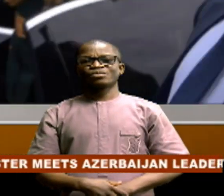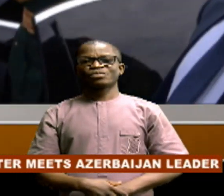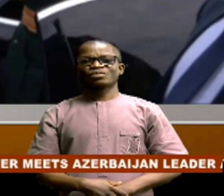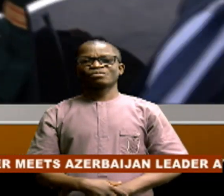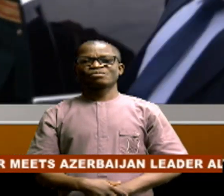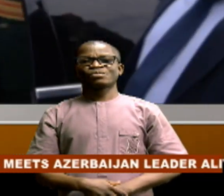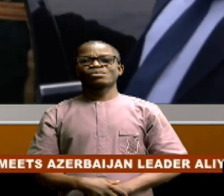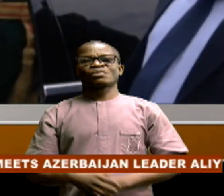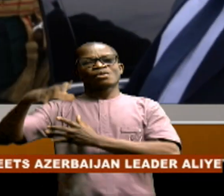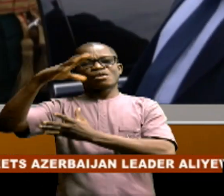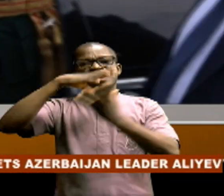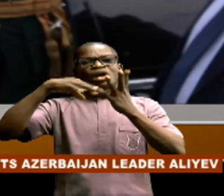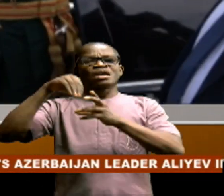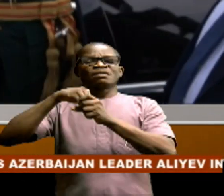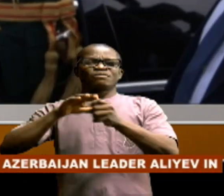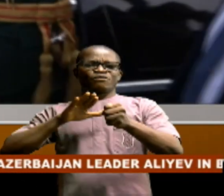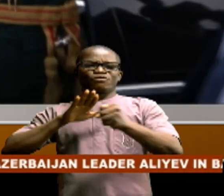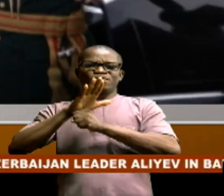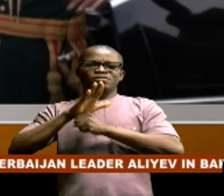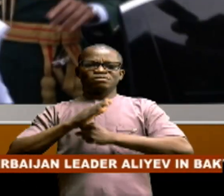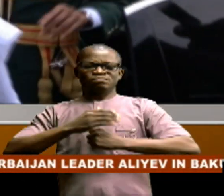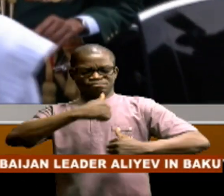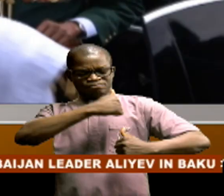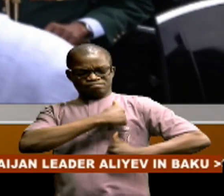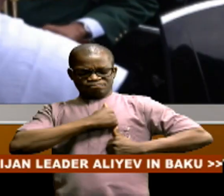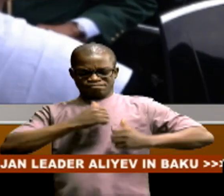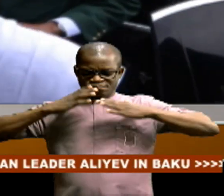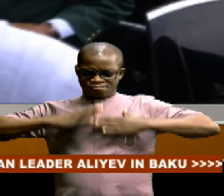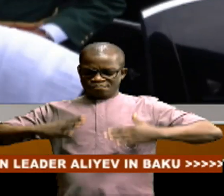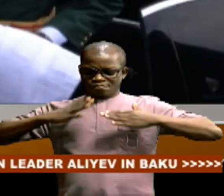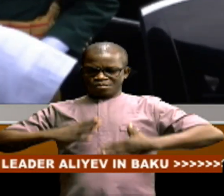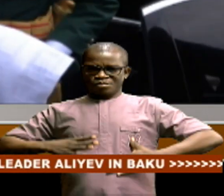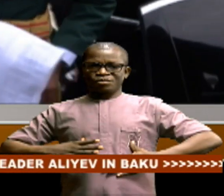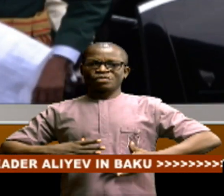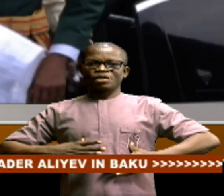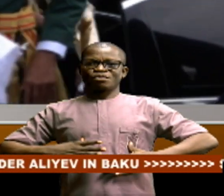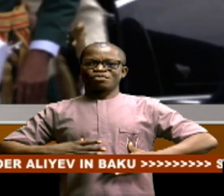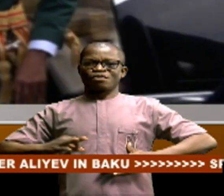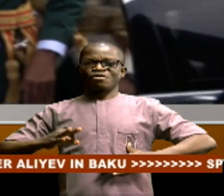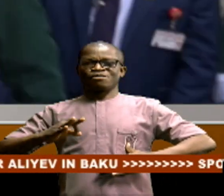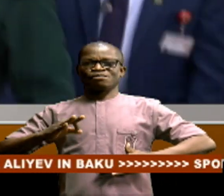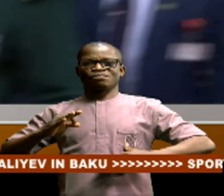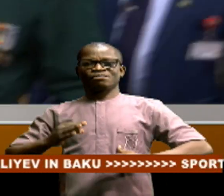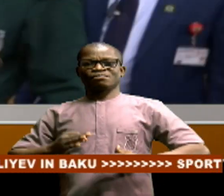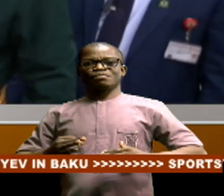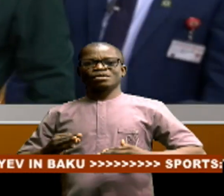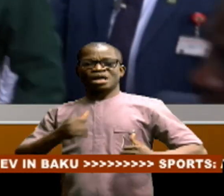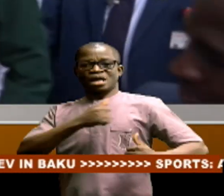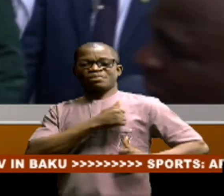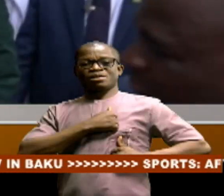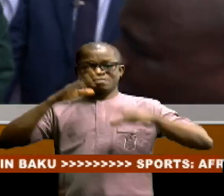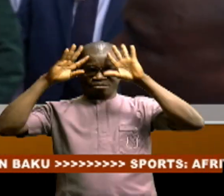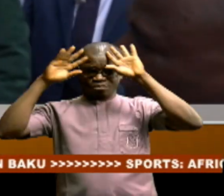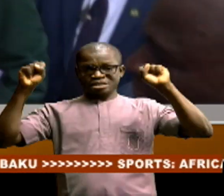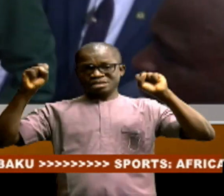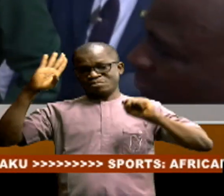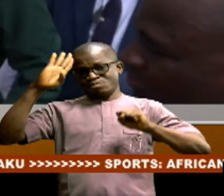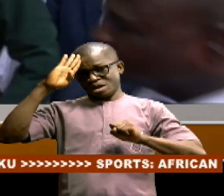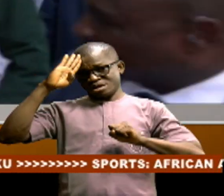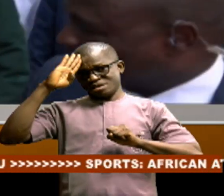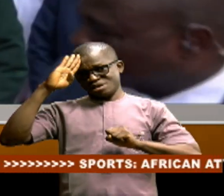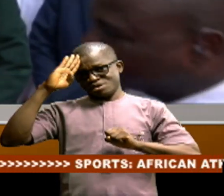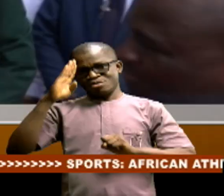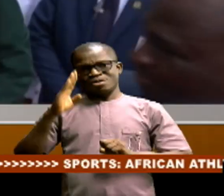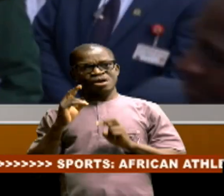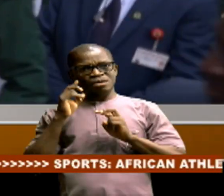in full ceremonial dress of the military with an insignia of a field marshal, President Muhammadu Buhari was the cynosure of